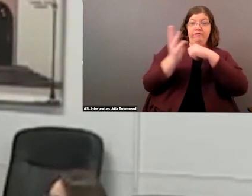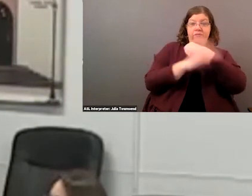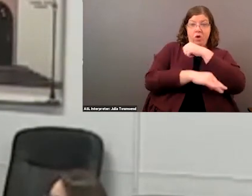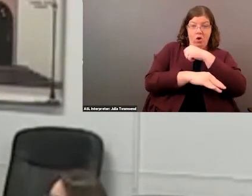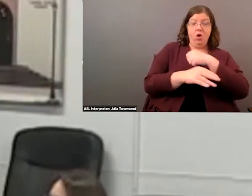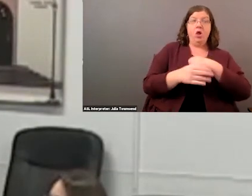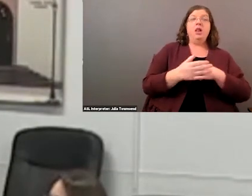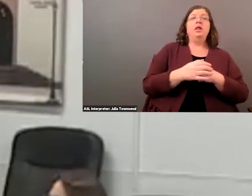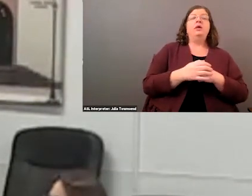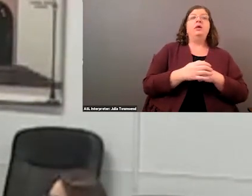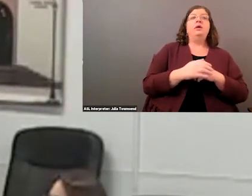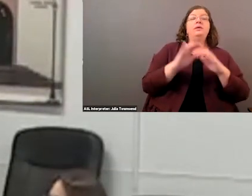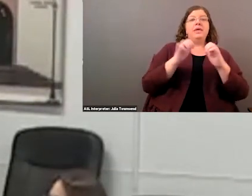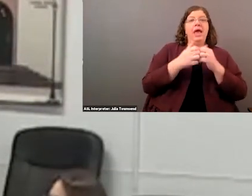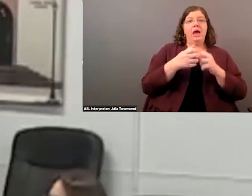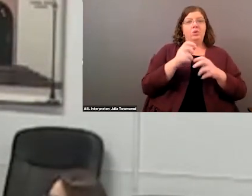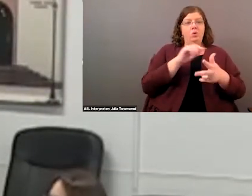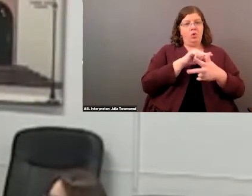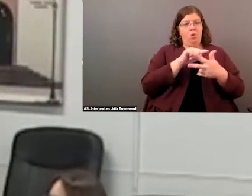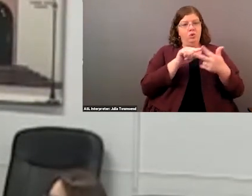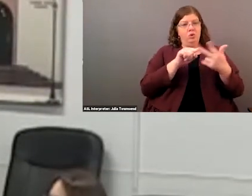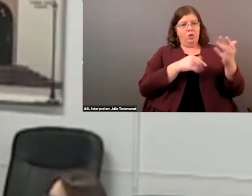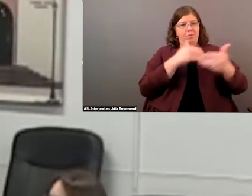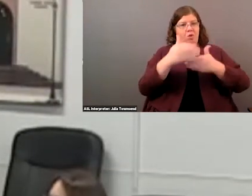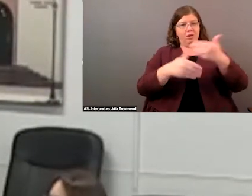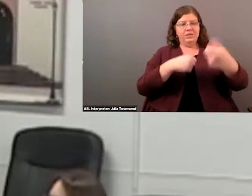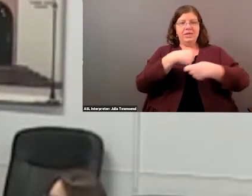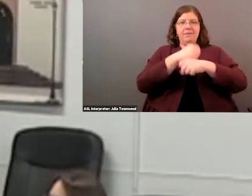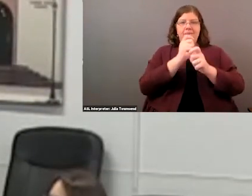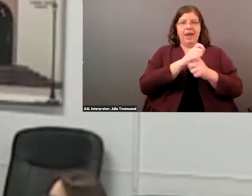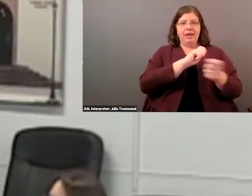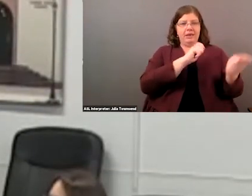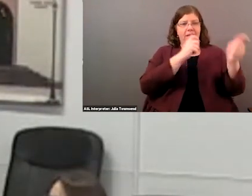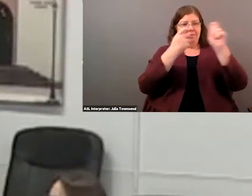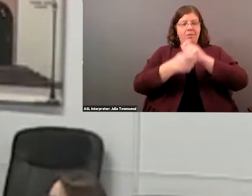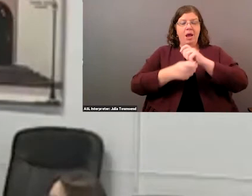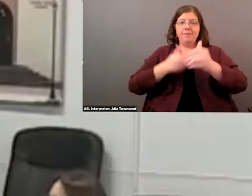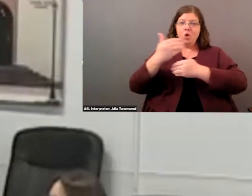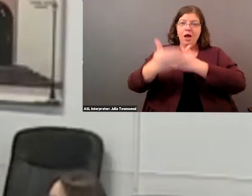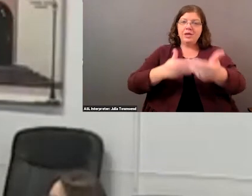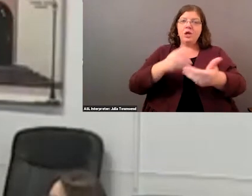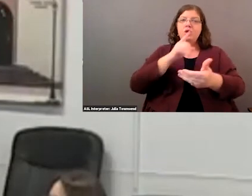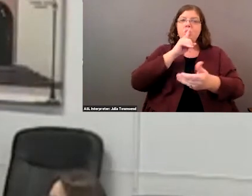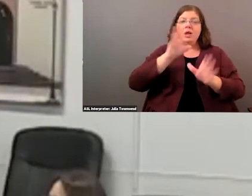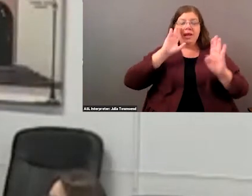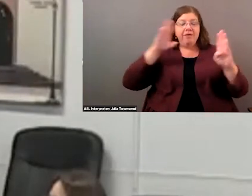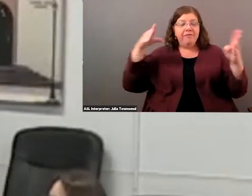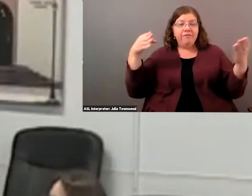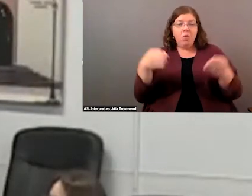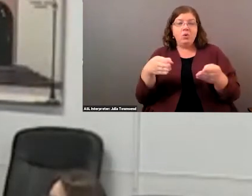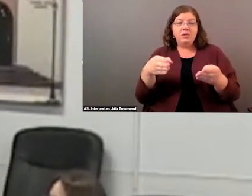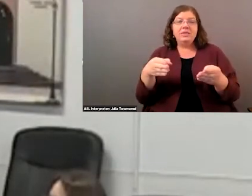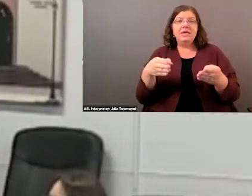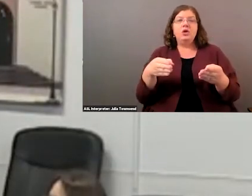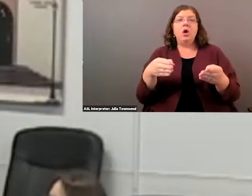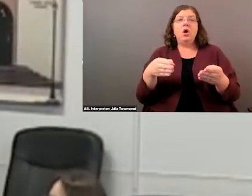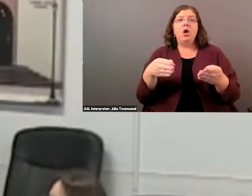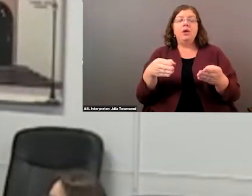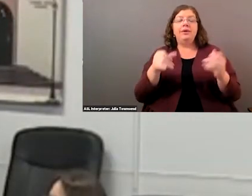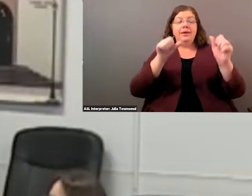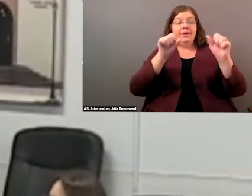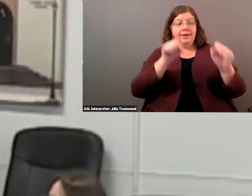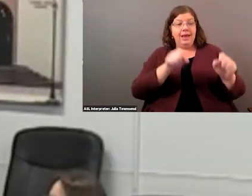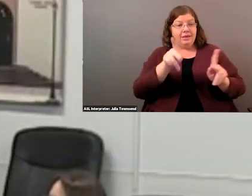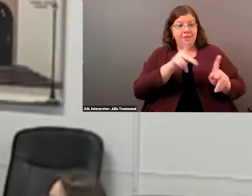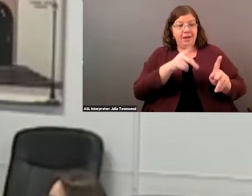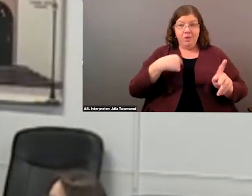processes that really focus in on, can the people that we're hiring, do they have the experience, background, skills,